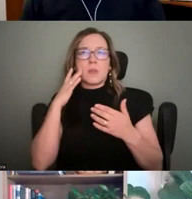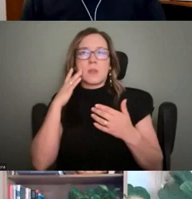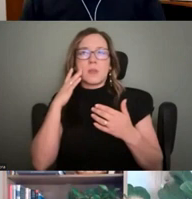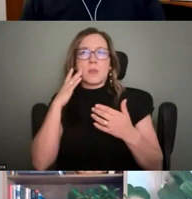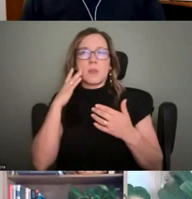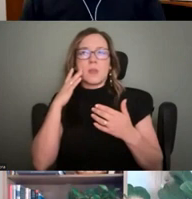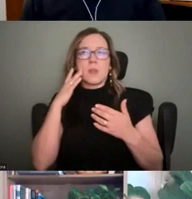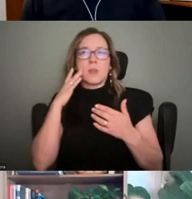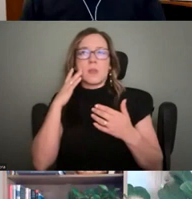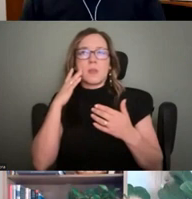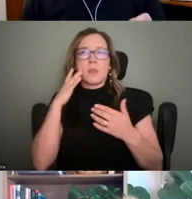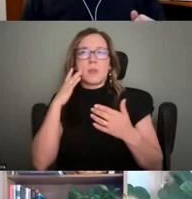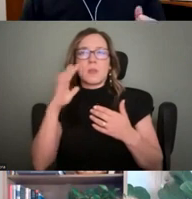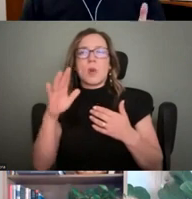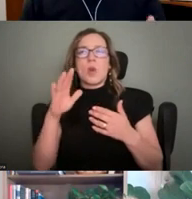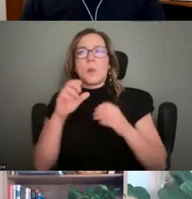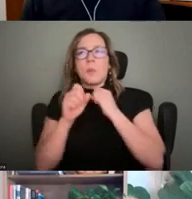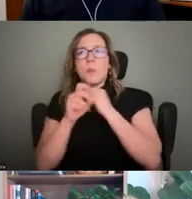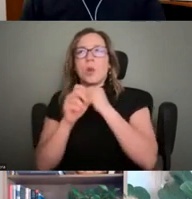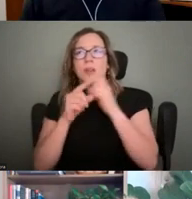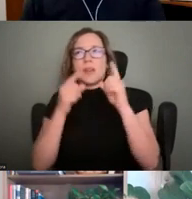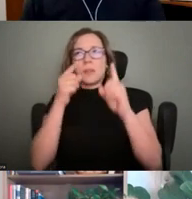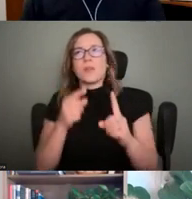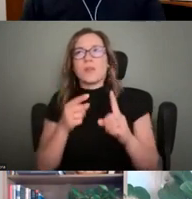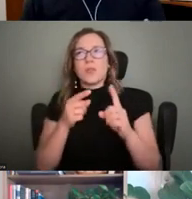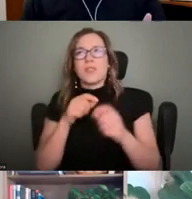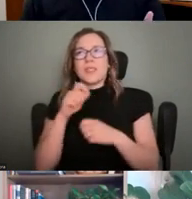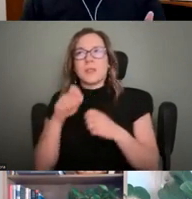smart marketing objectives are specific,